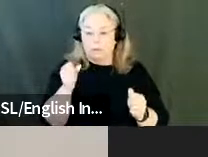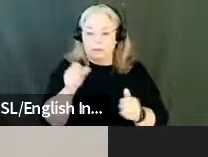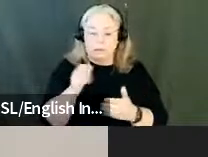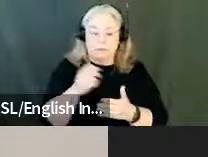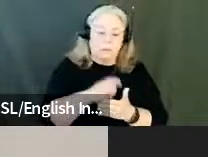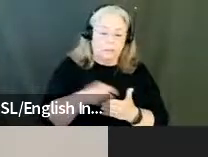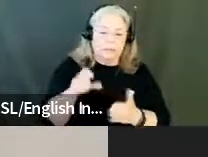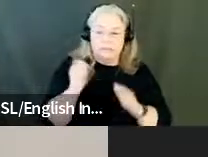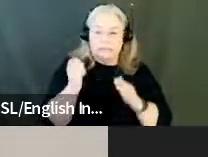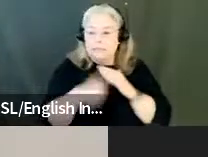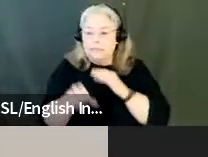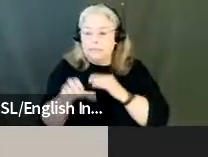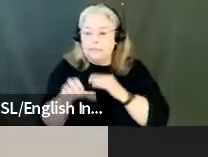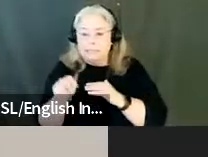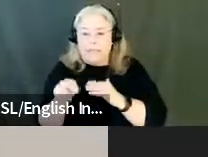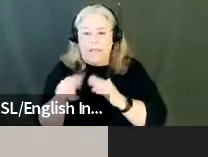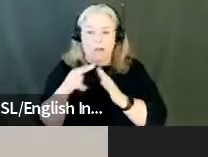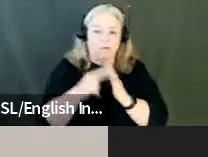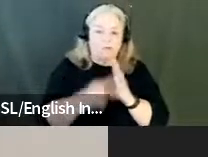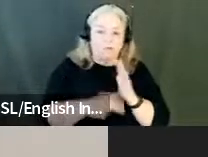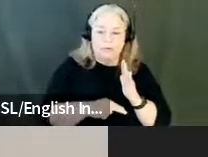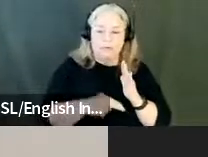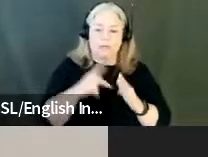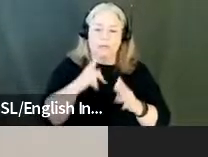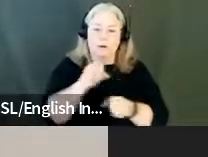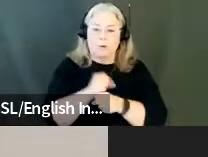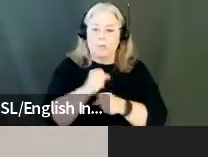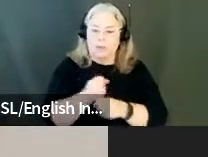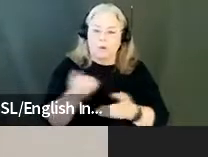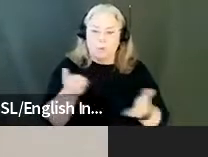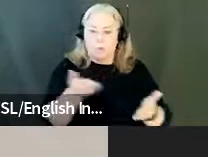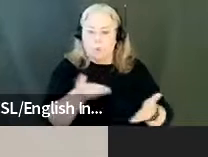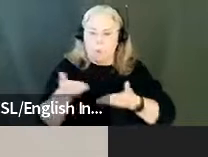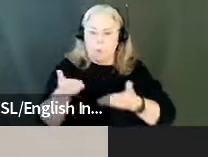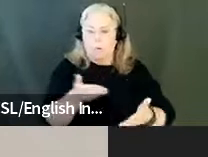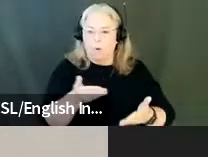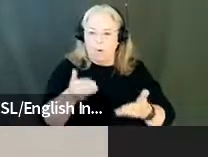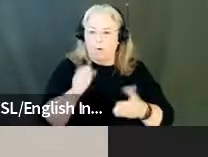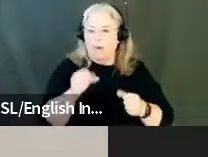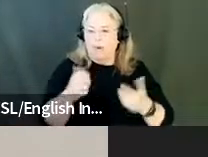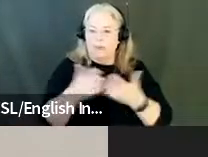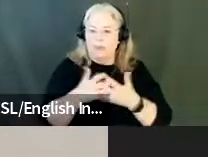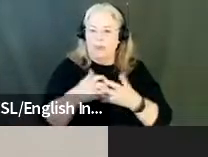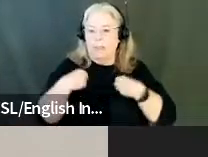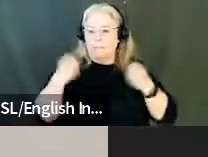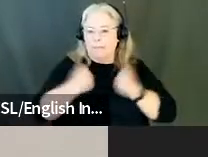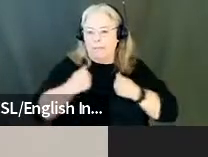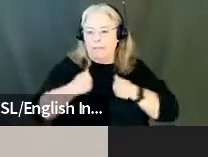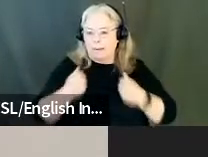scan and read a document. And then I also made this portable so that it can fit in the backpack.